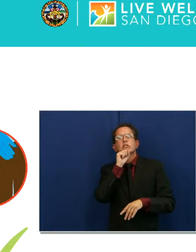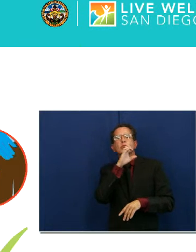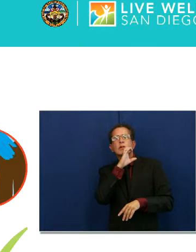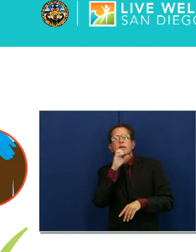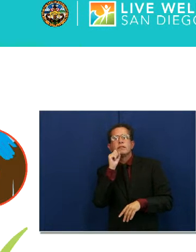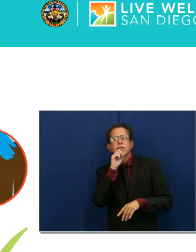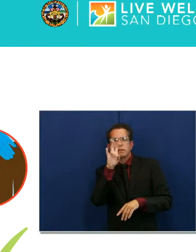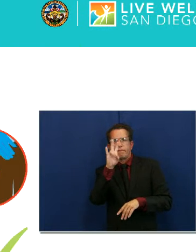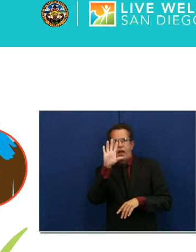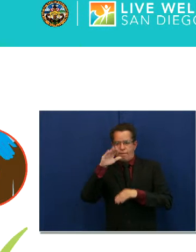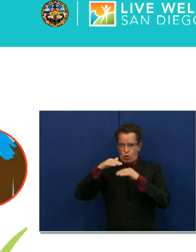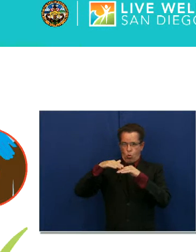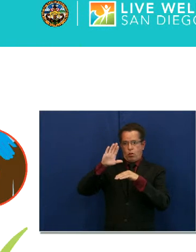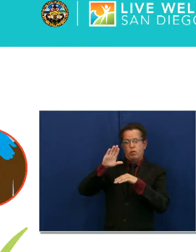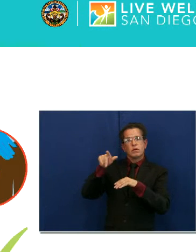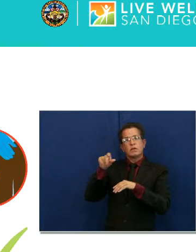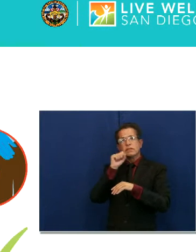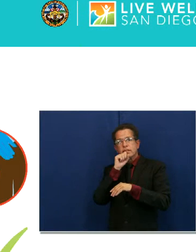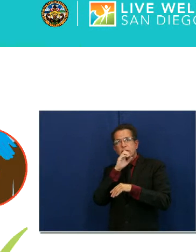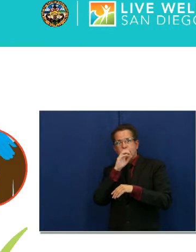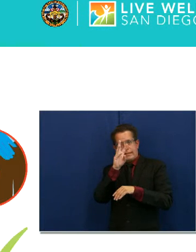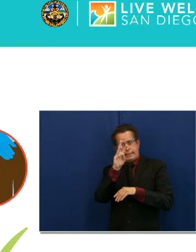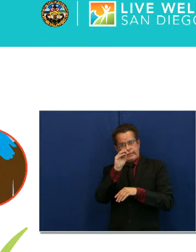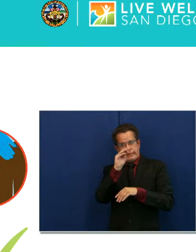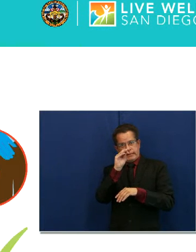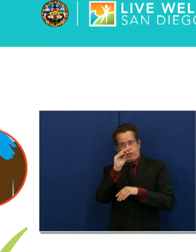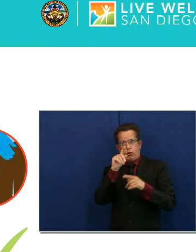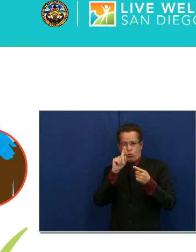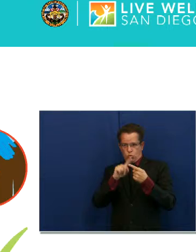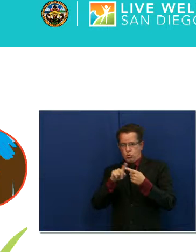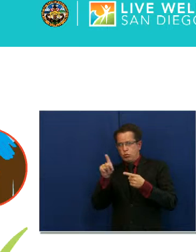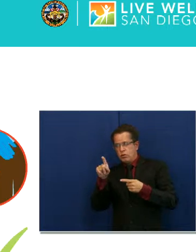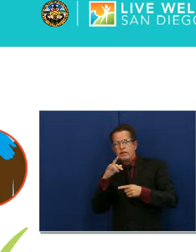with underlying medical conditions, 65 to